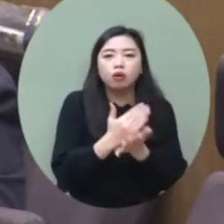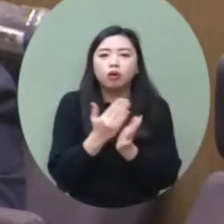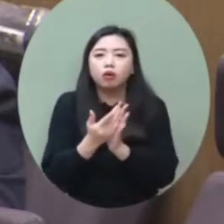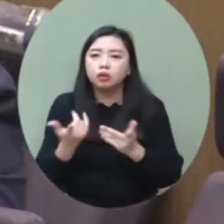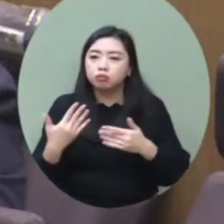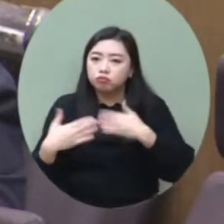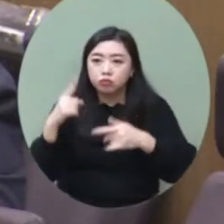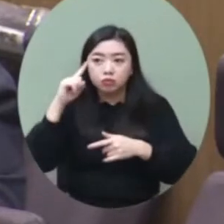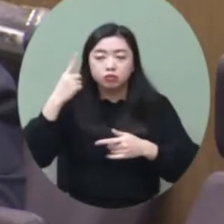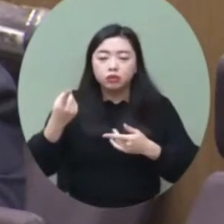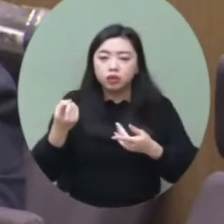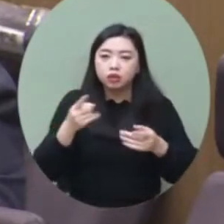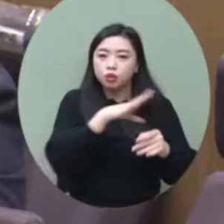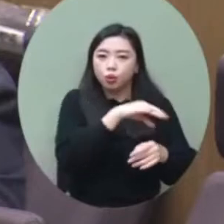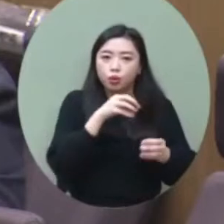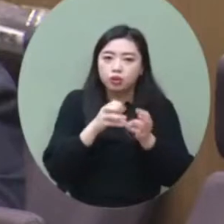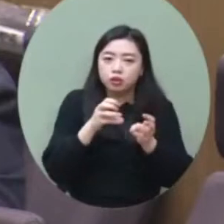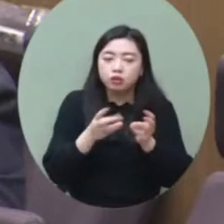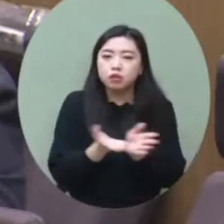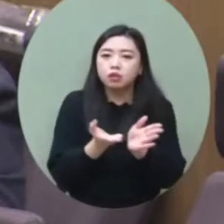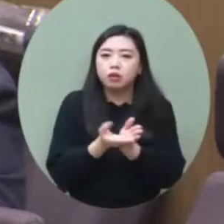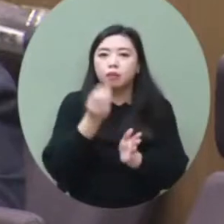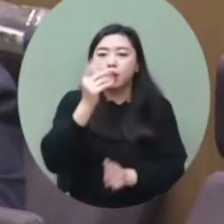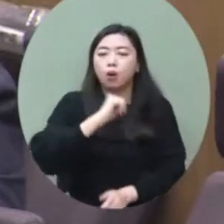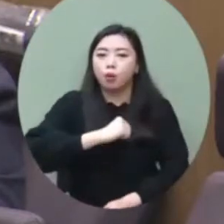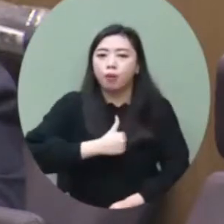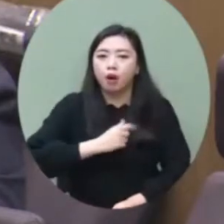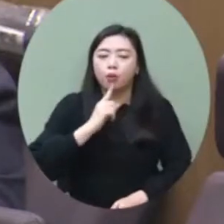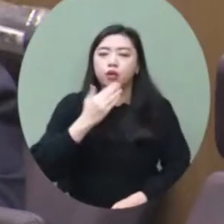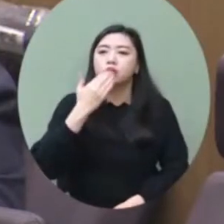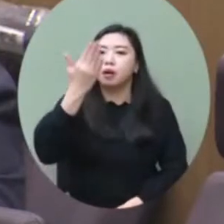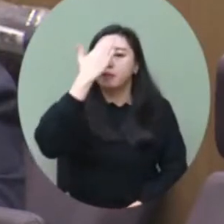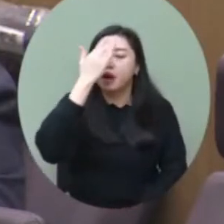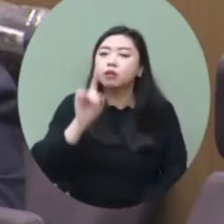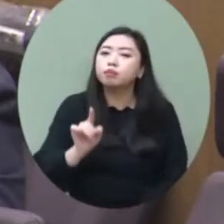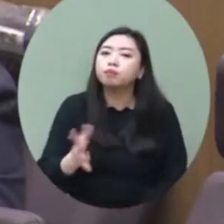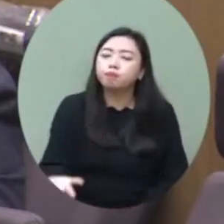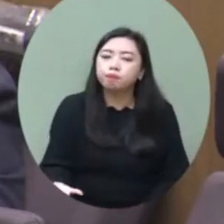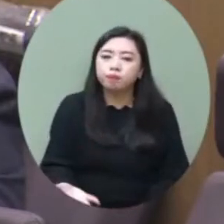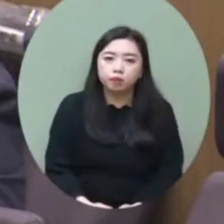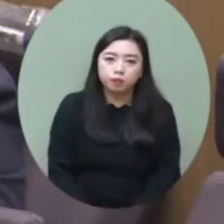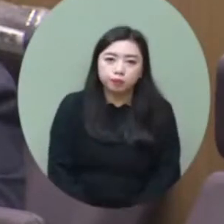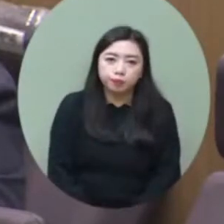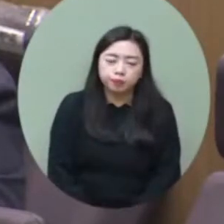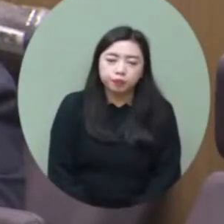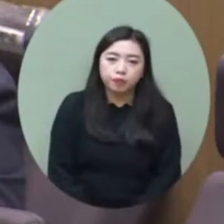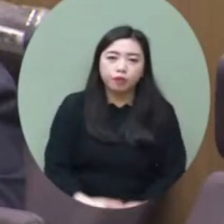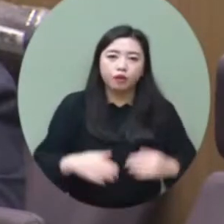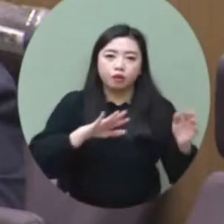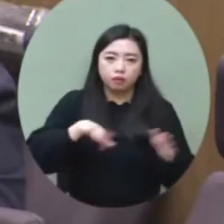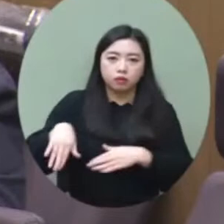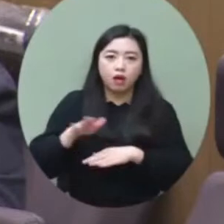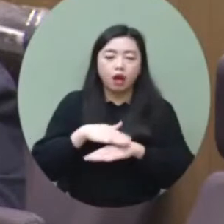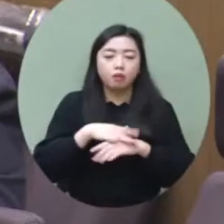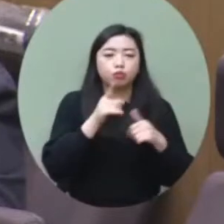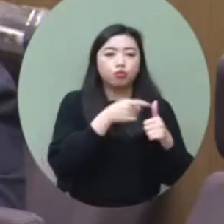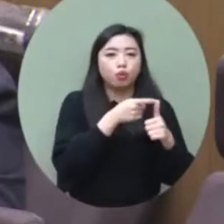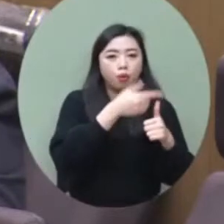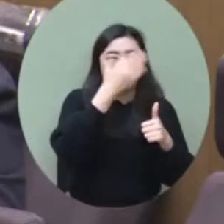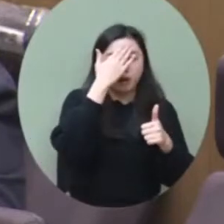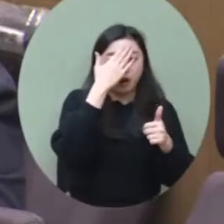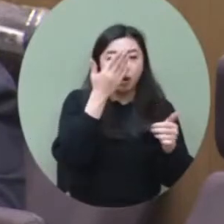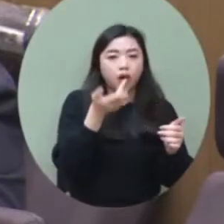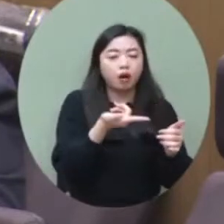or after 14 days. Can you tell us how they can produce the necessary proof to show to the employers?